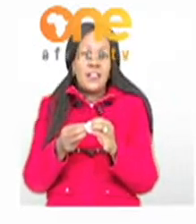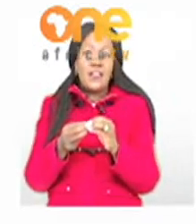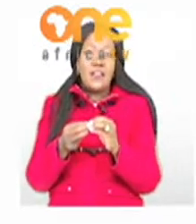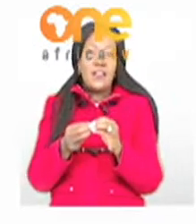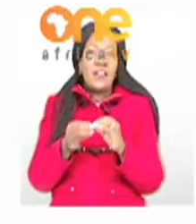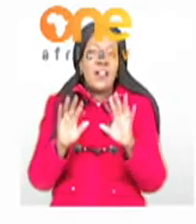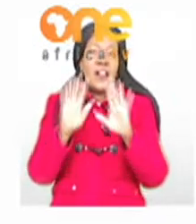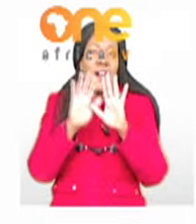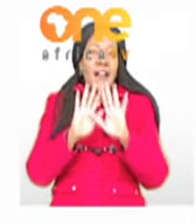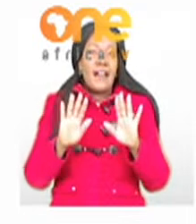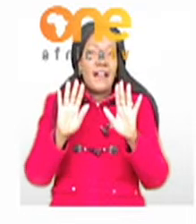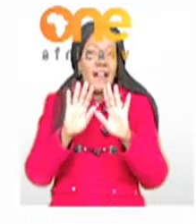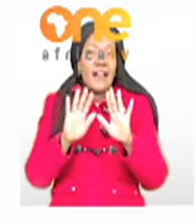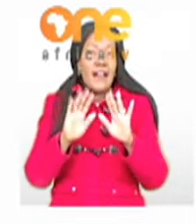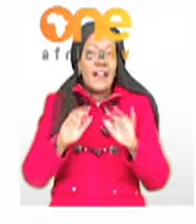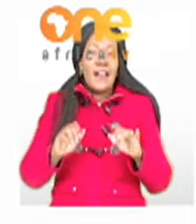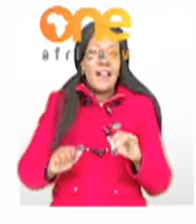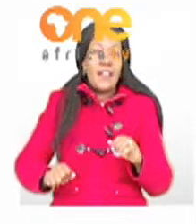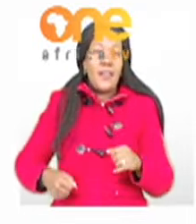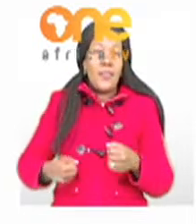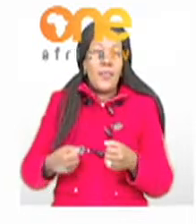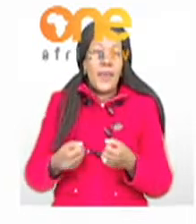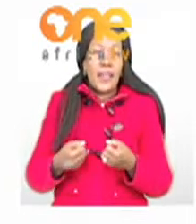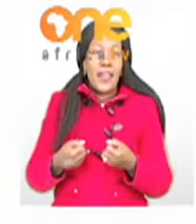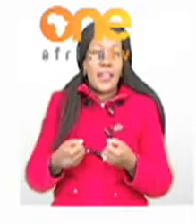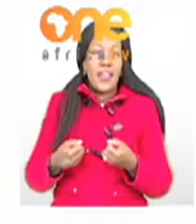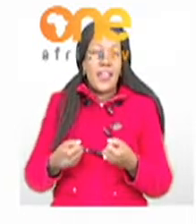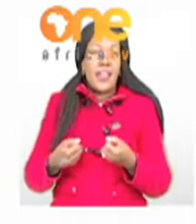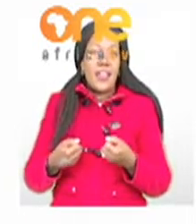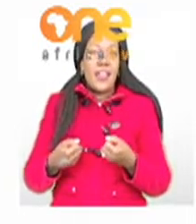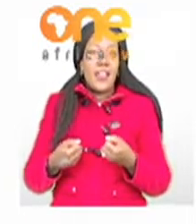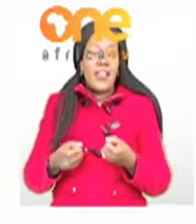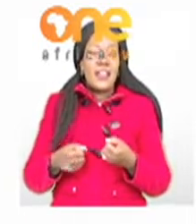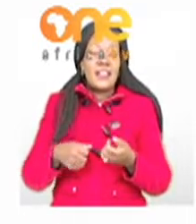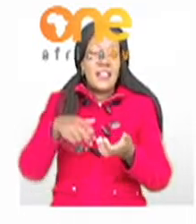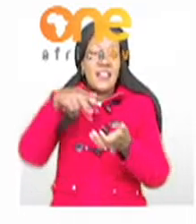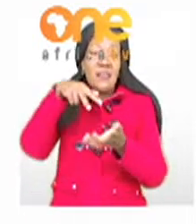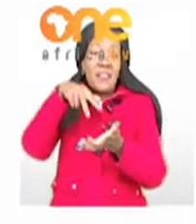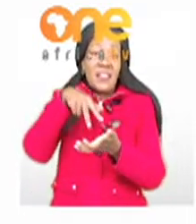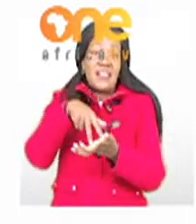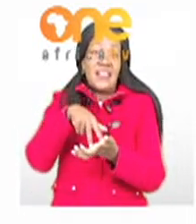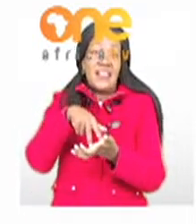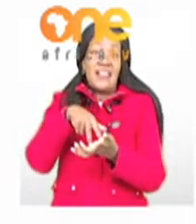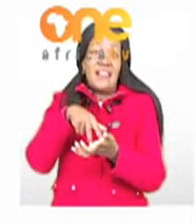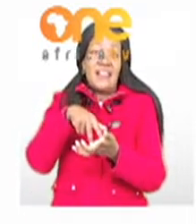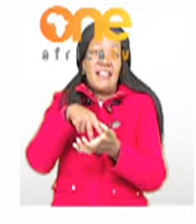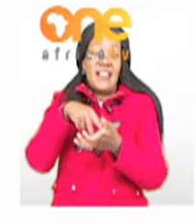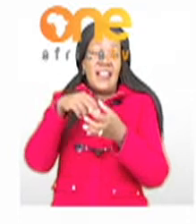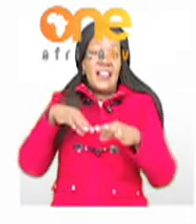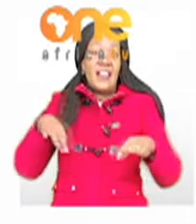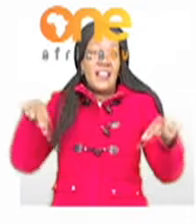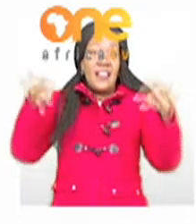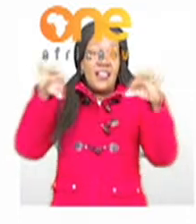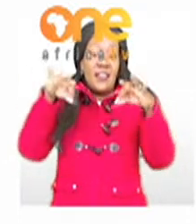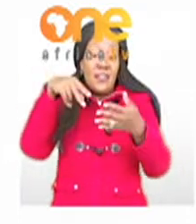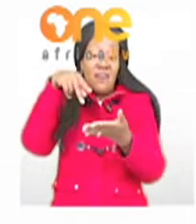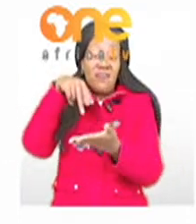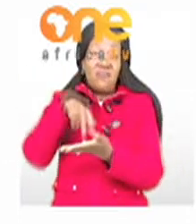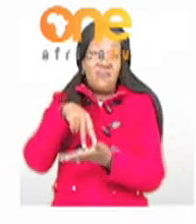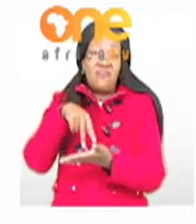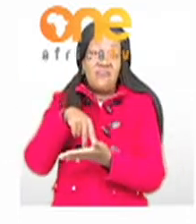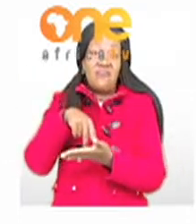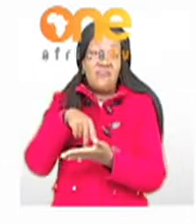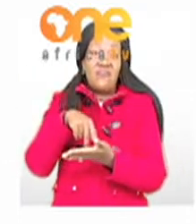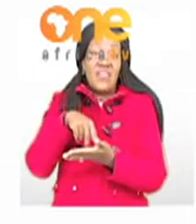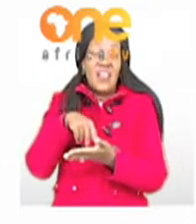the boy. There is a boy standing right in the middle of the farm. He